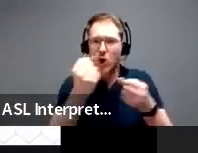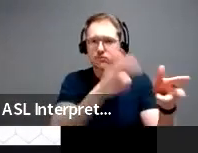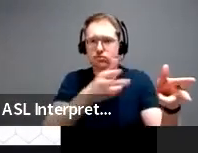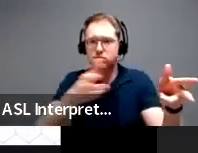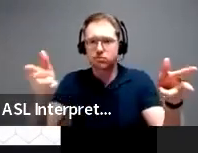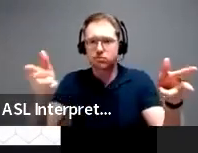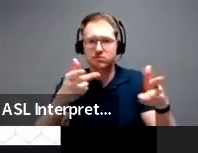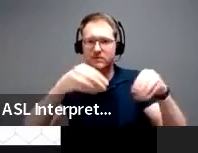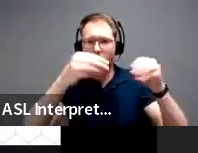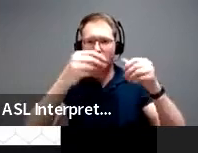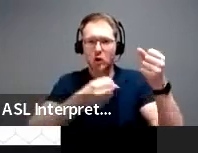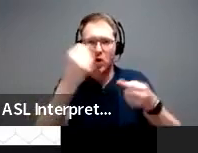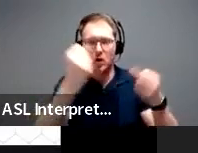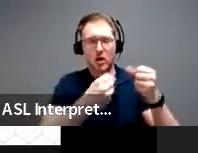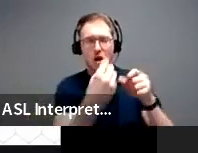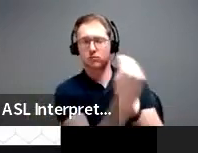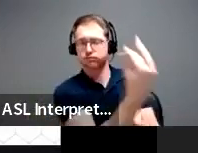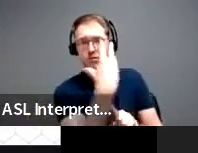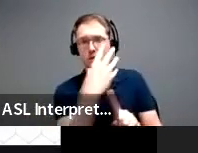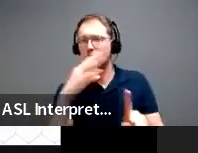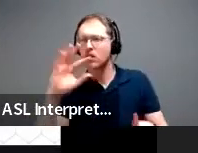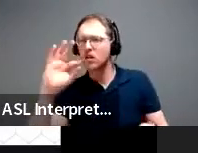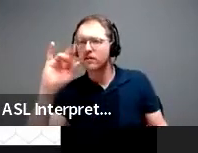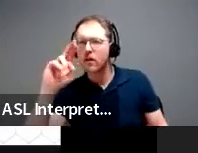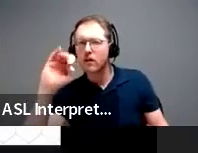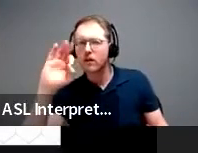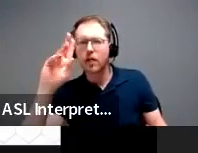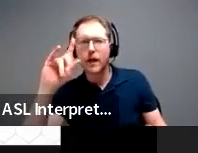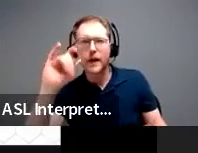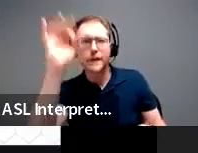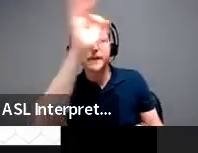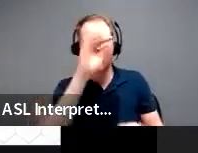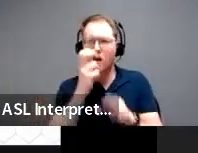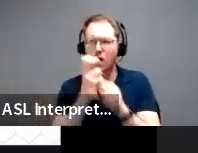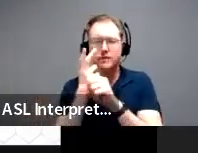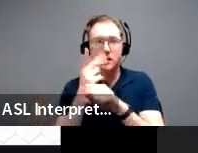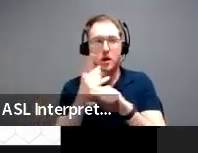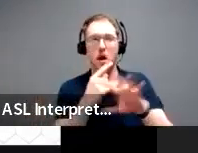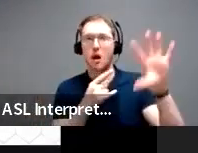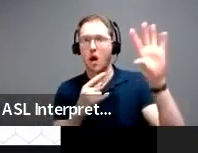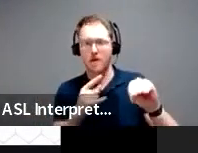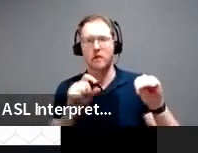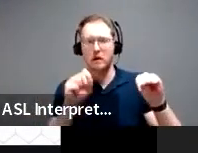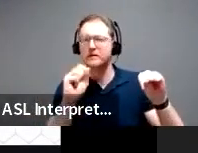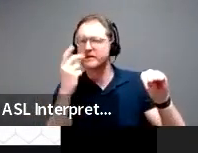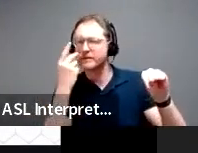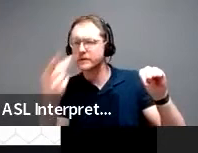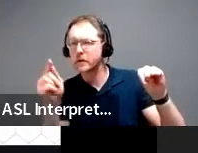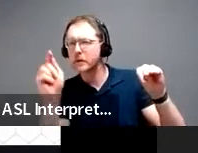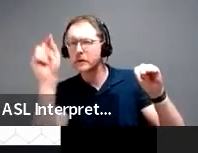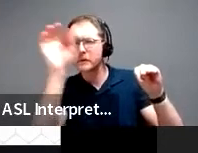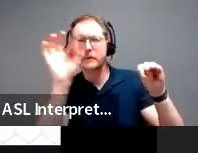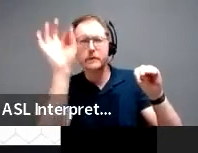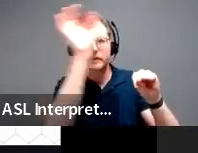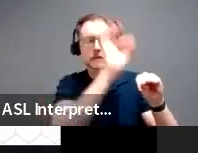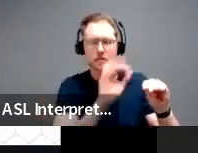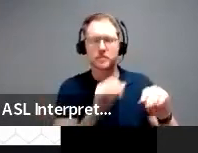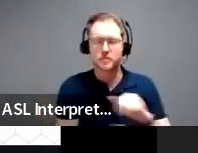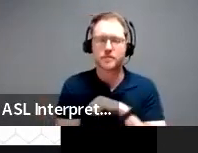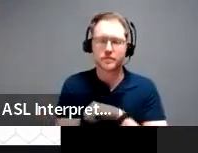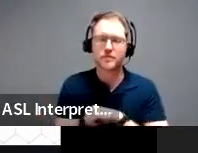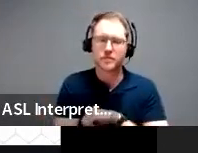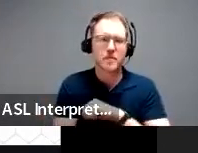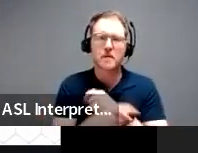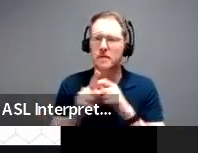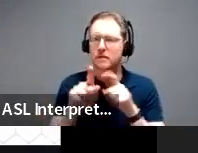have a chance. But if the firefly is flying around the spotlight, it is extremely difficult to see the firefly. And that's kind of